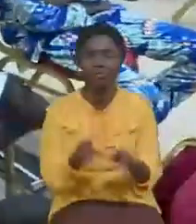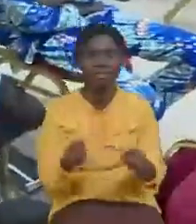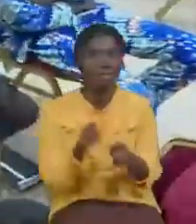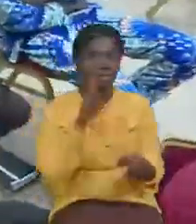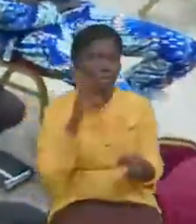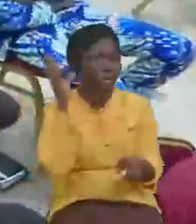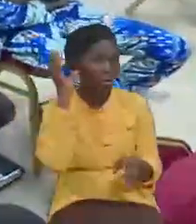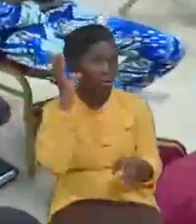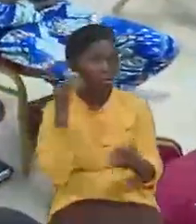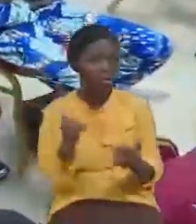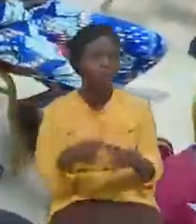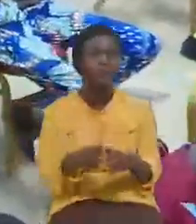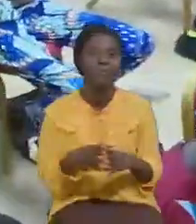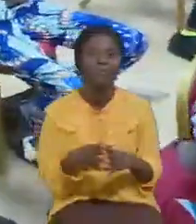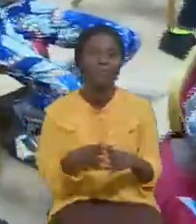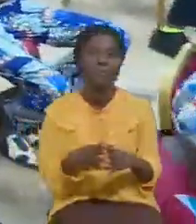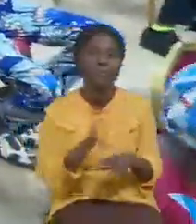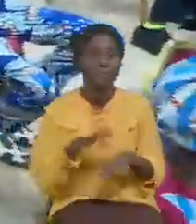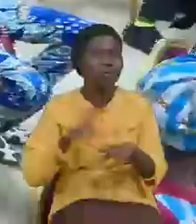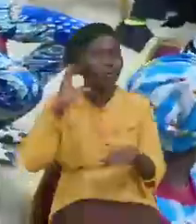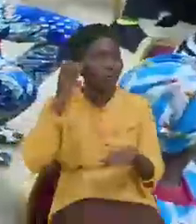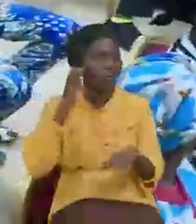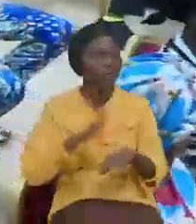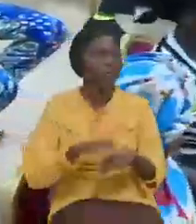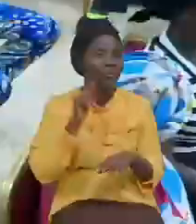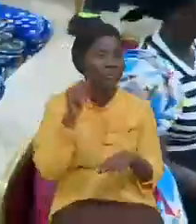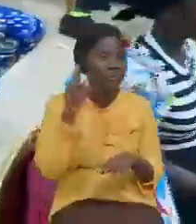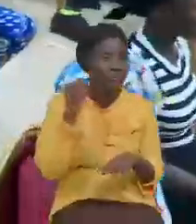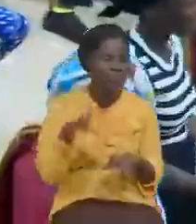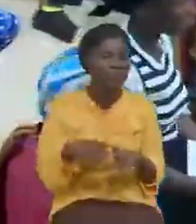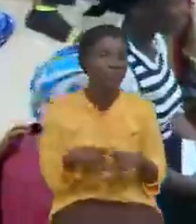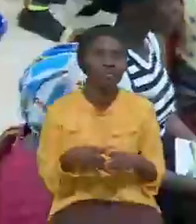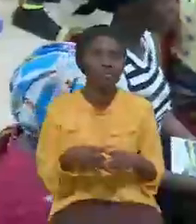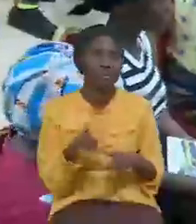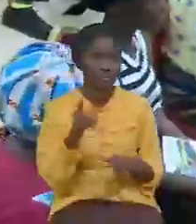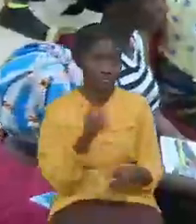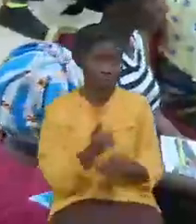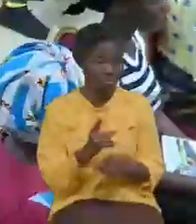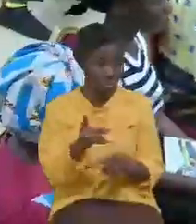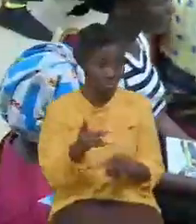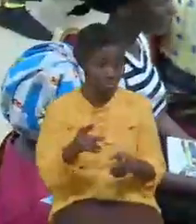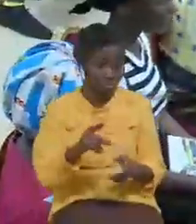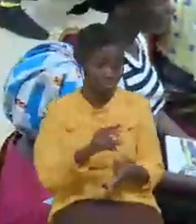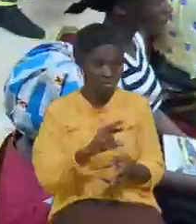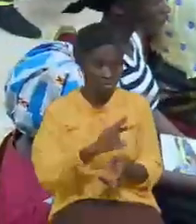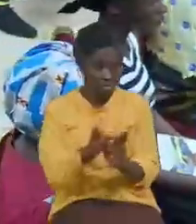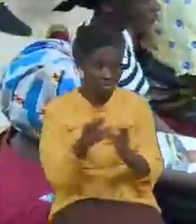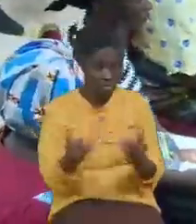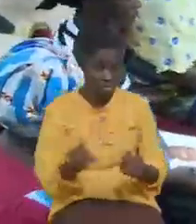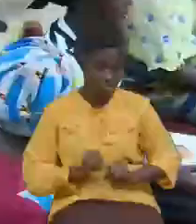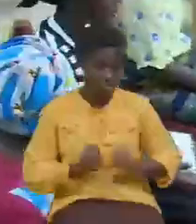listening via radio, television, you just gave your life to Christ, send your